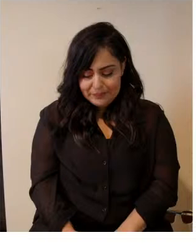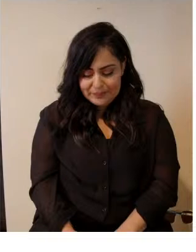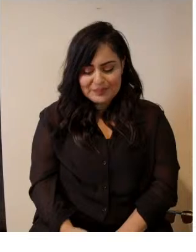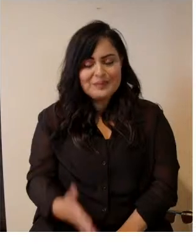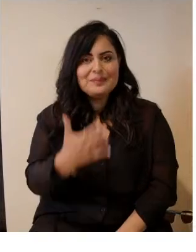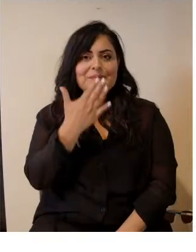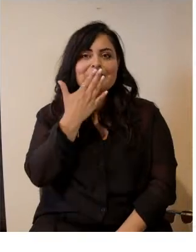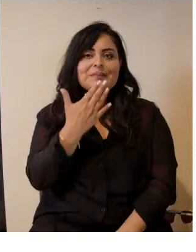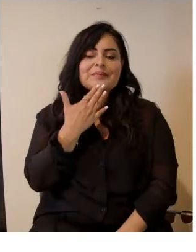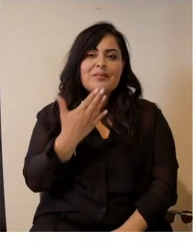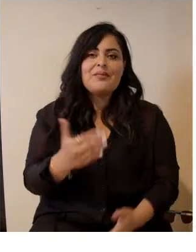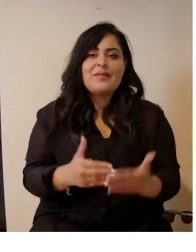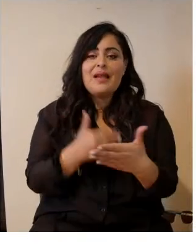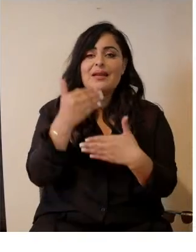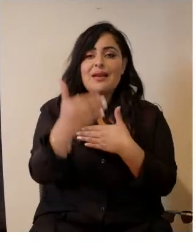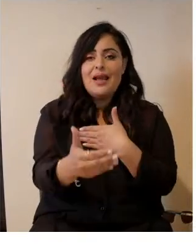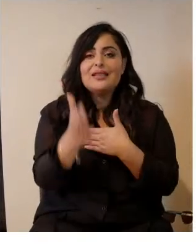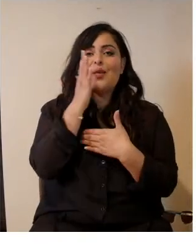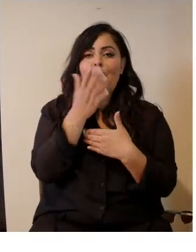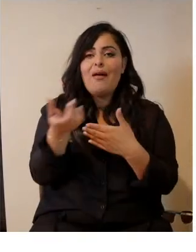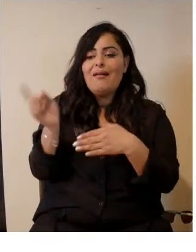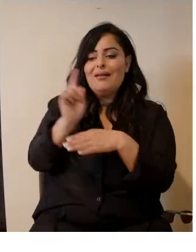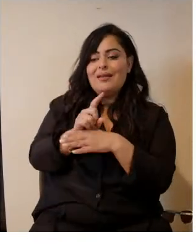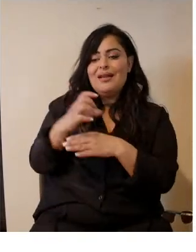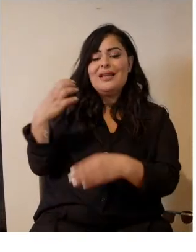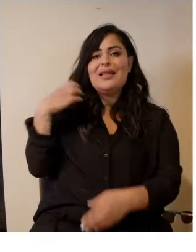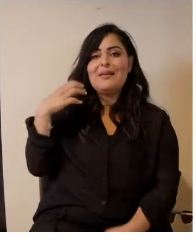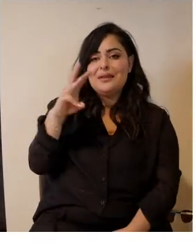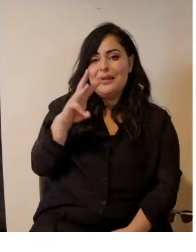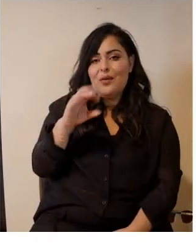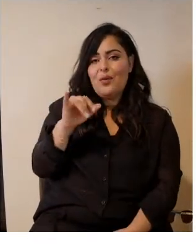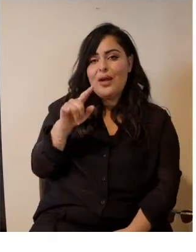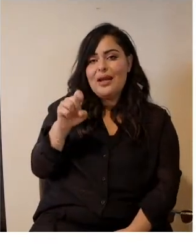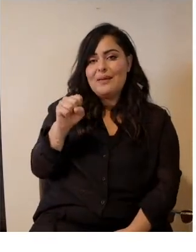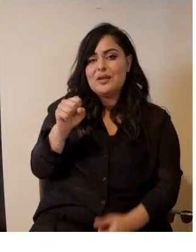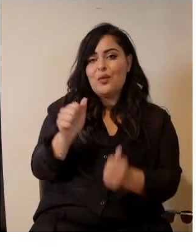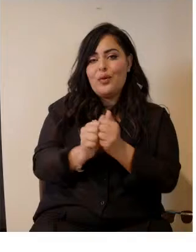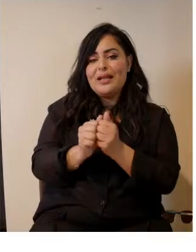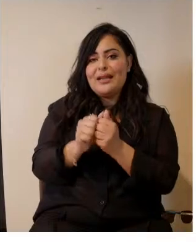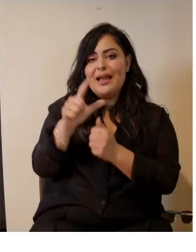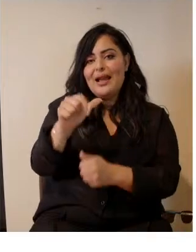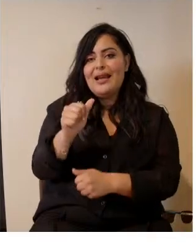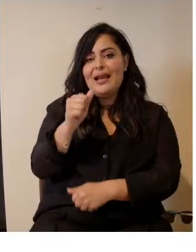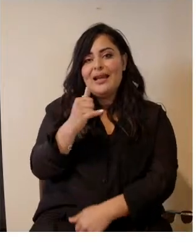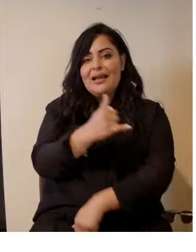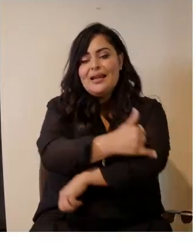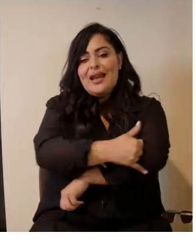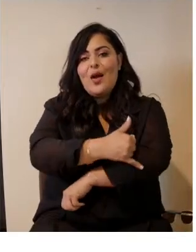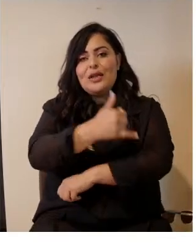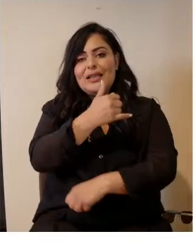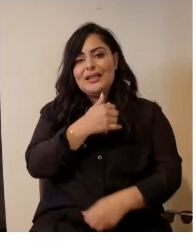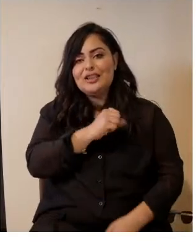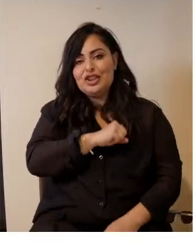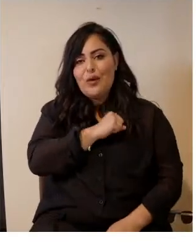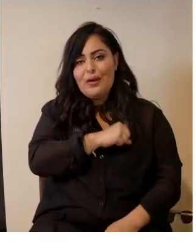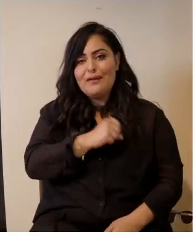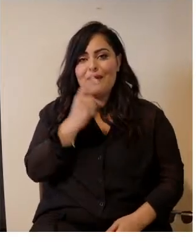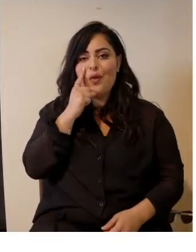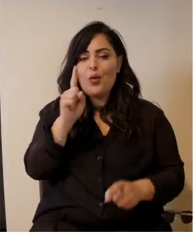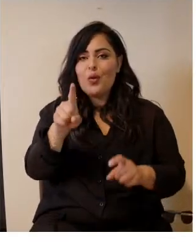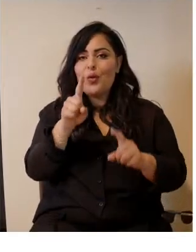Thank you for that. Next, I'm going to bring back up Captain Williams with the LA County Sheriffs to respond to some of your questions that you had.